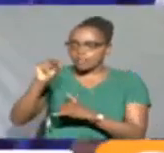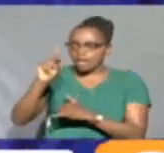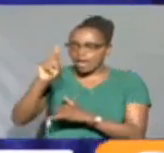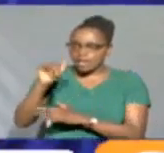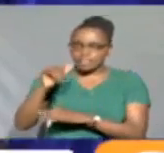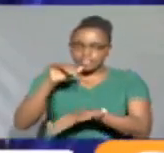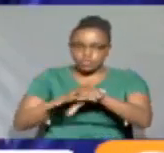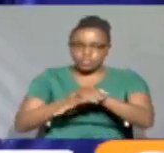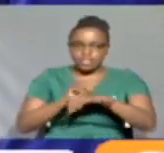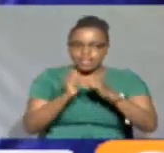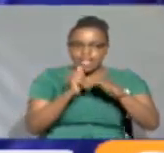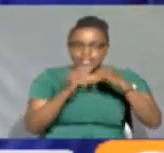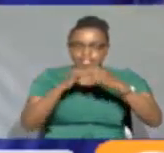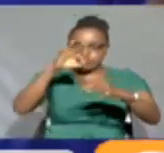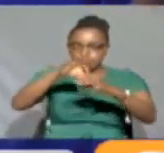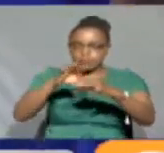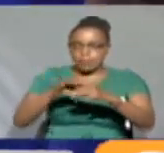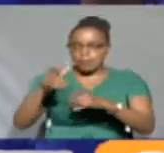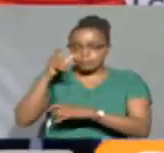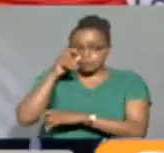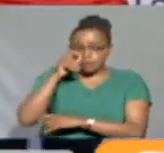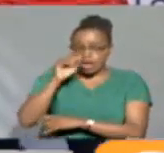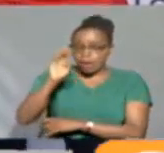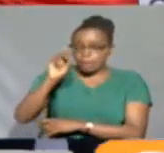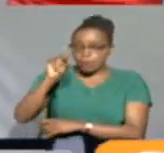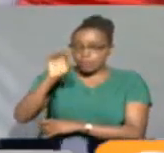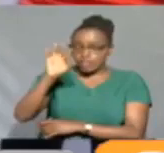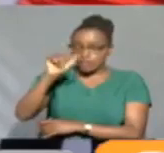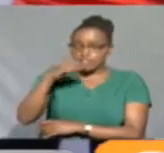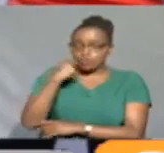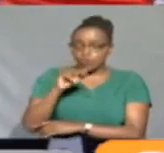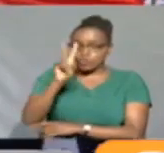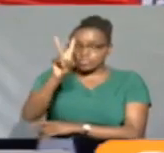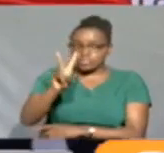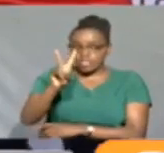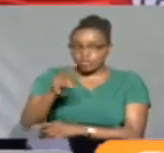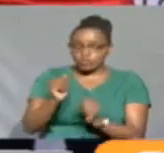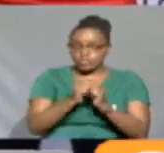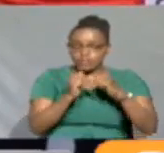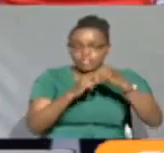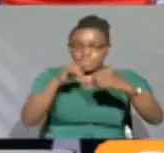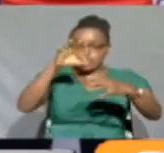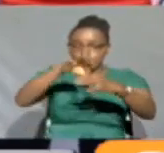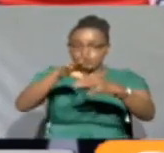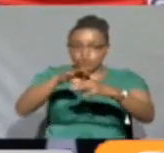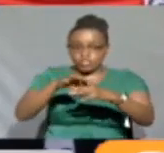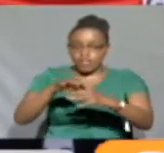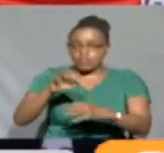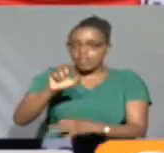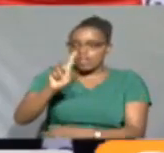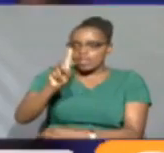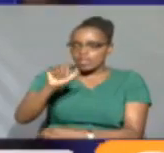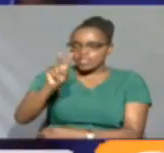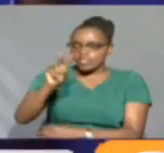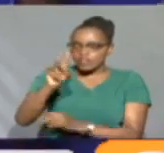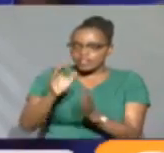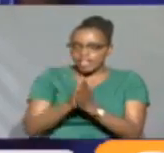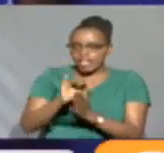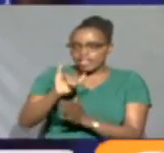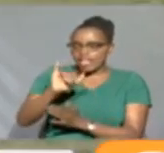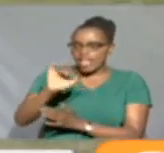garnered 19 votes to beat Tusker FC's winger Boniface Mushiri, who came in second with 17 votes, while David Majak and